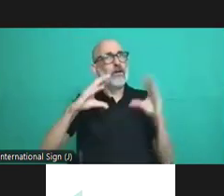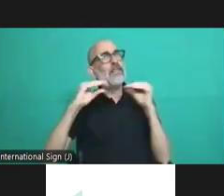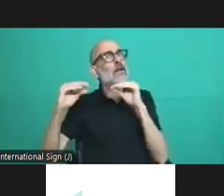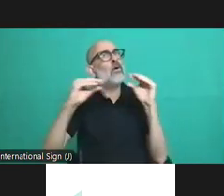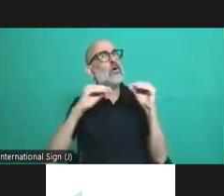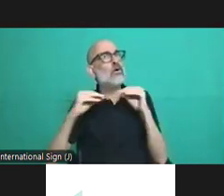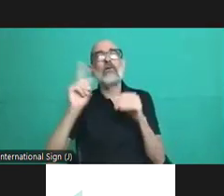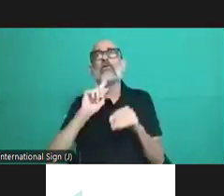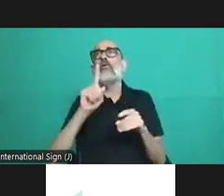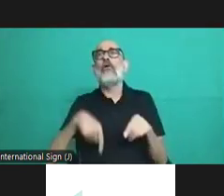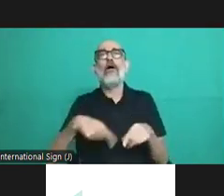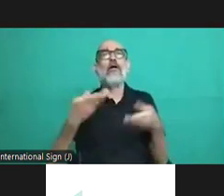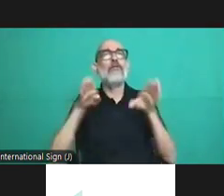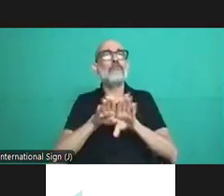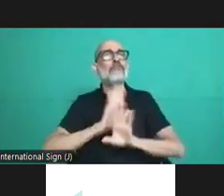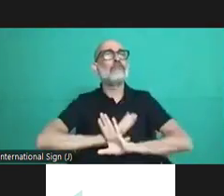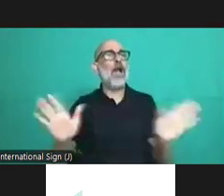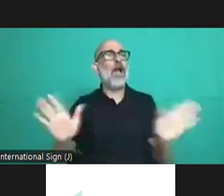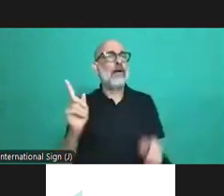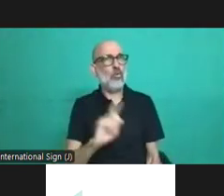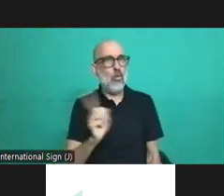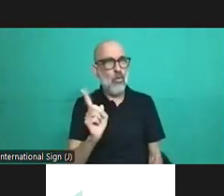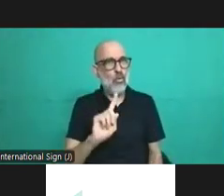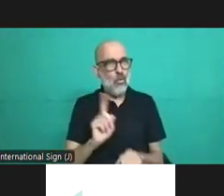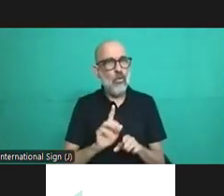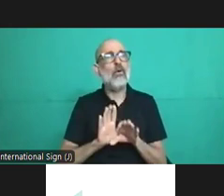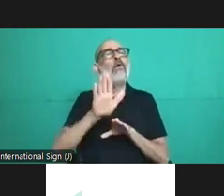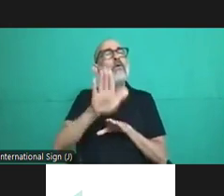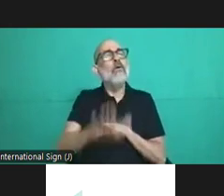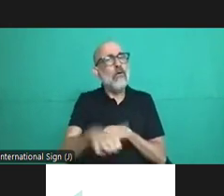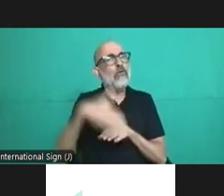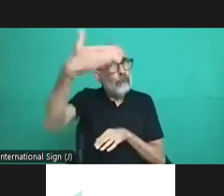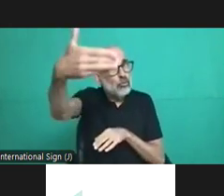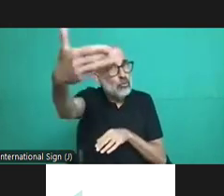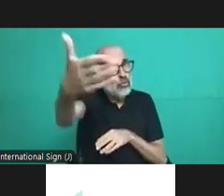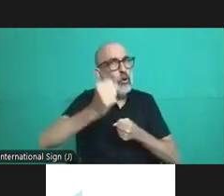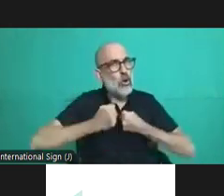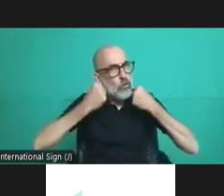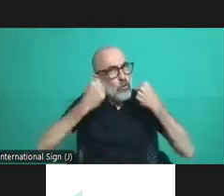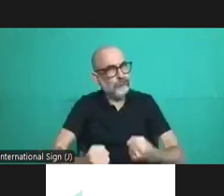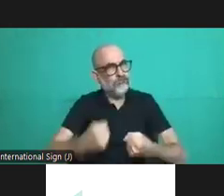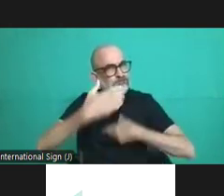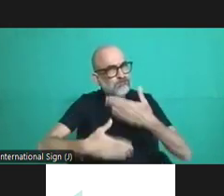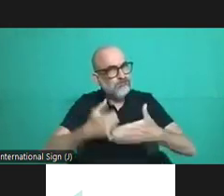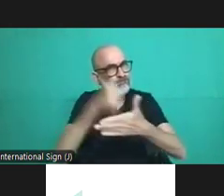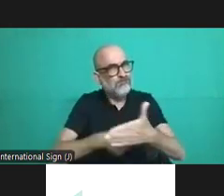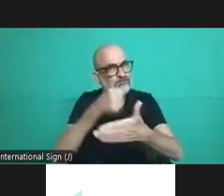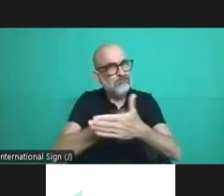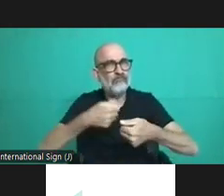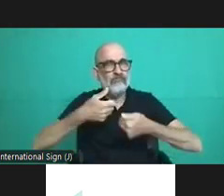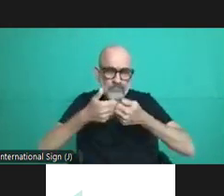maintain this momentum in evaluating and strengthening public health functions,